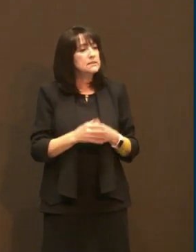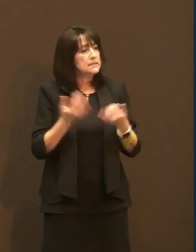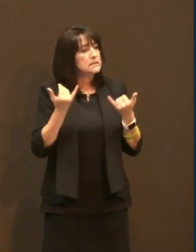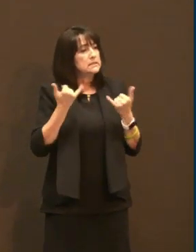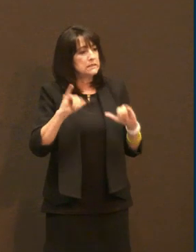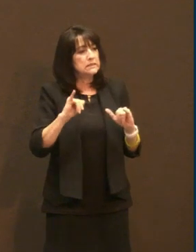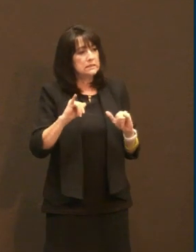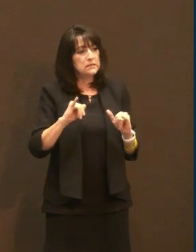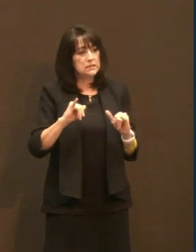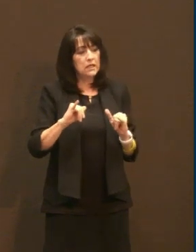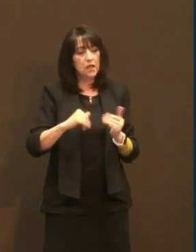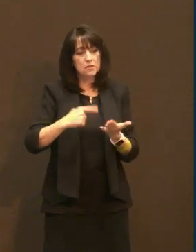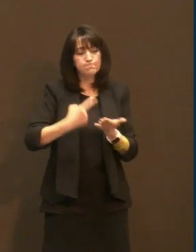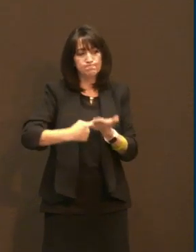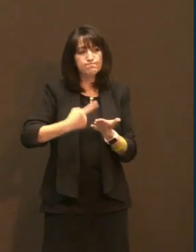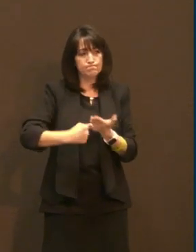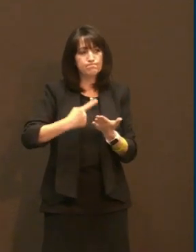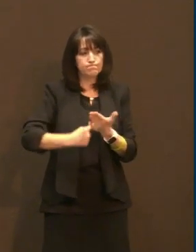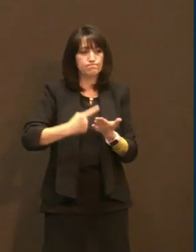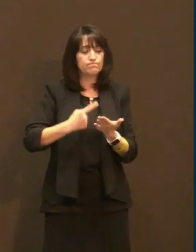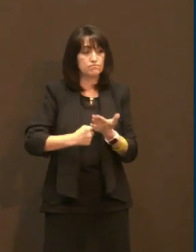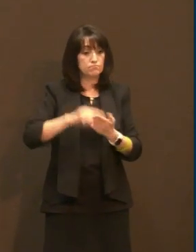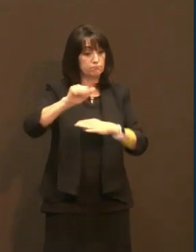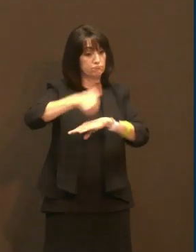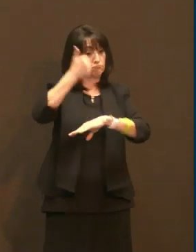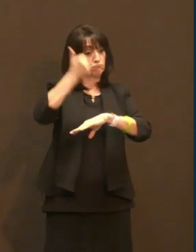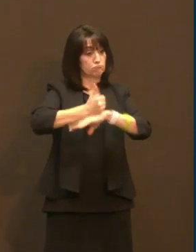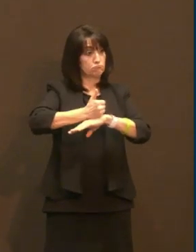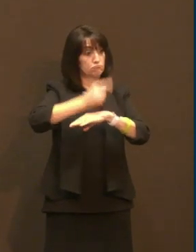don't believe it's going any further than that.